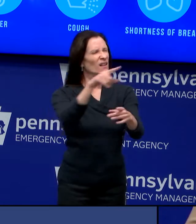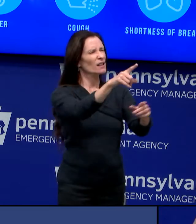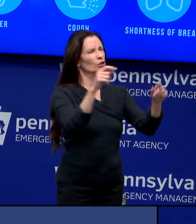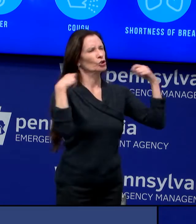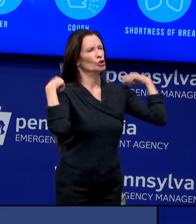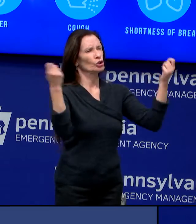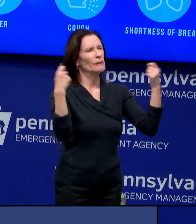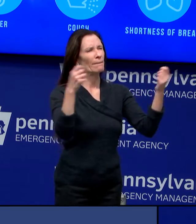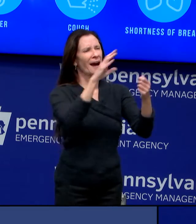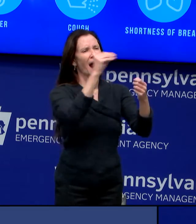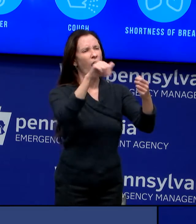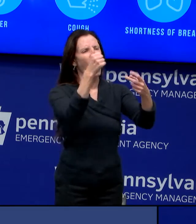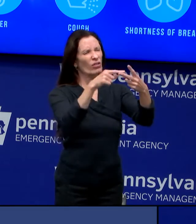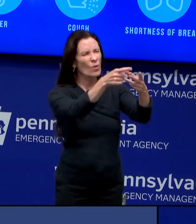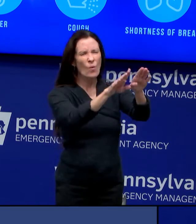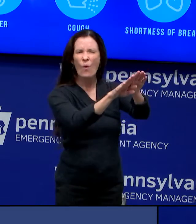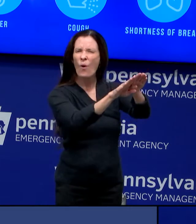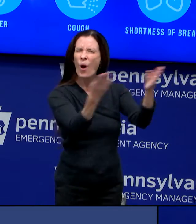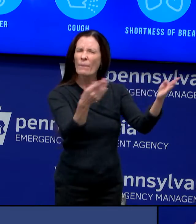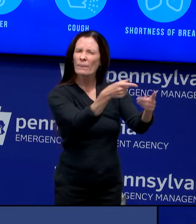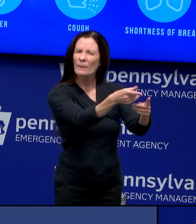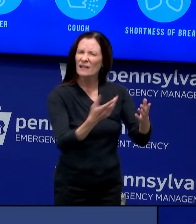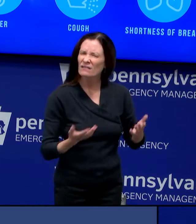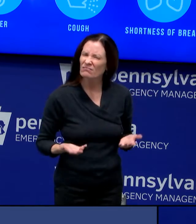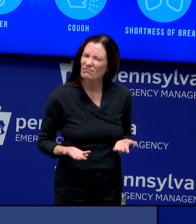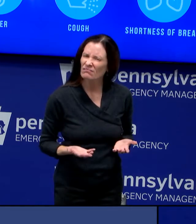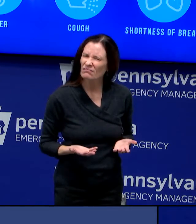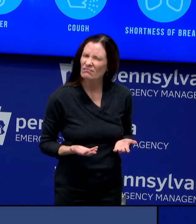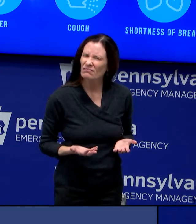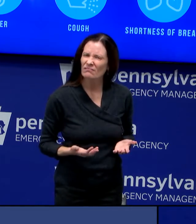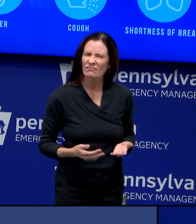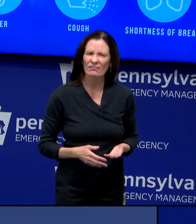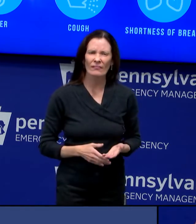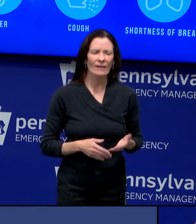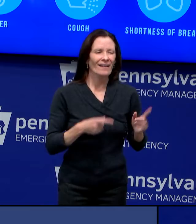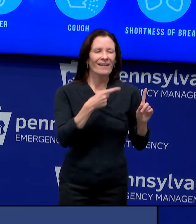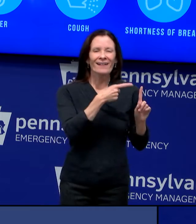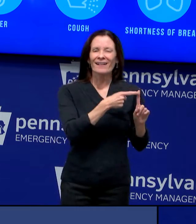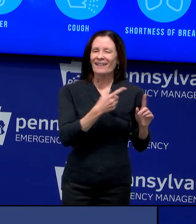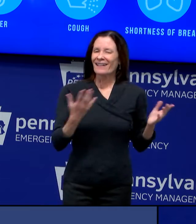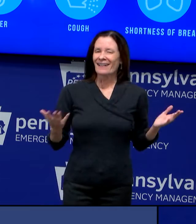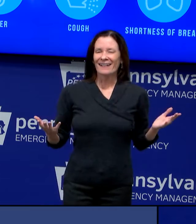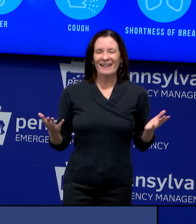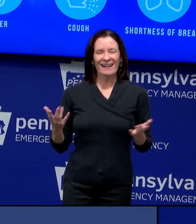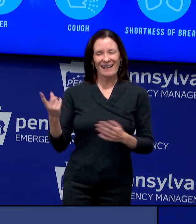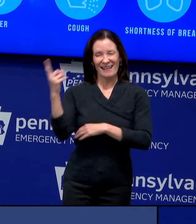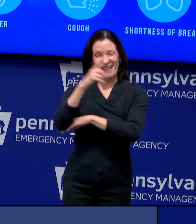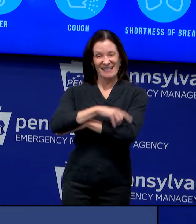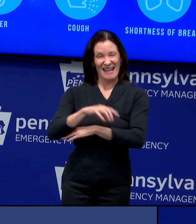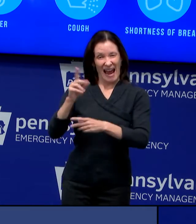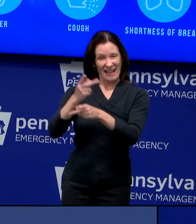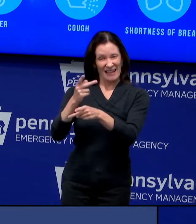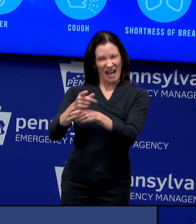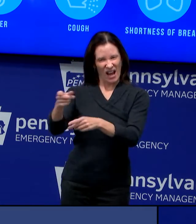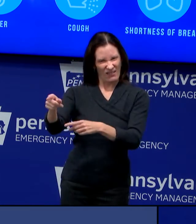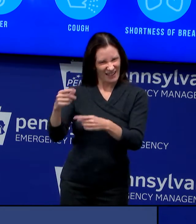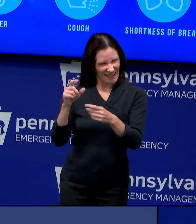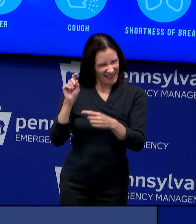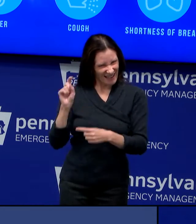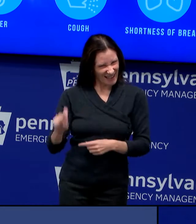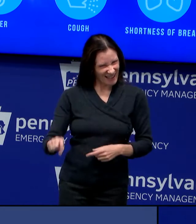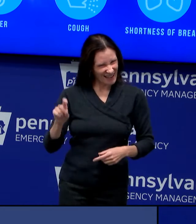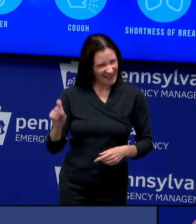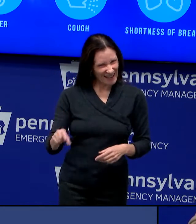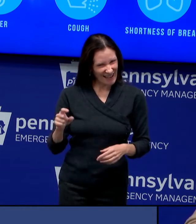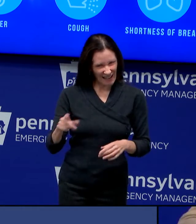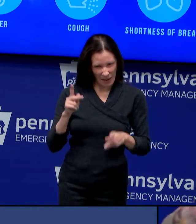in those counties, then they're going to need daycare. Otherwise, they won't be able to go back to work. The schools have been closed